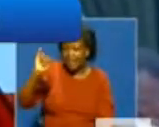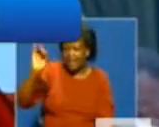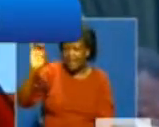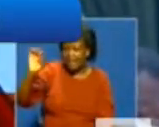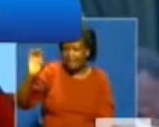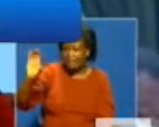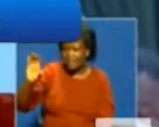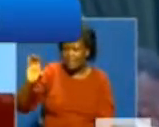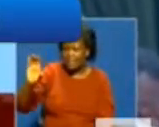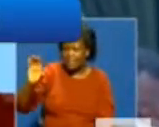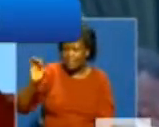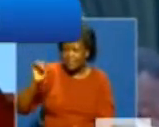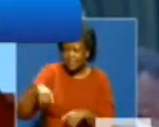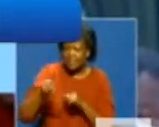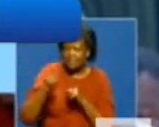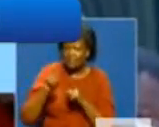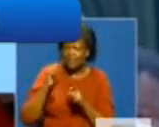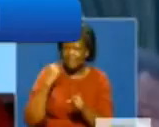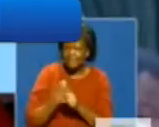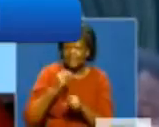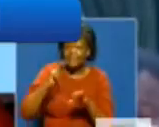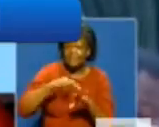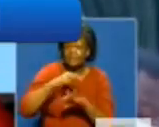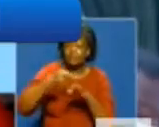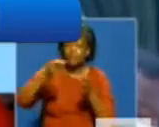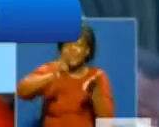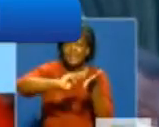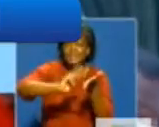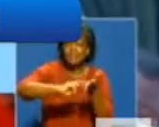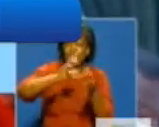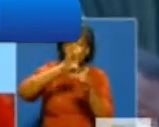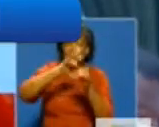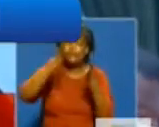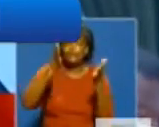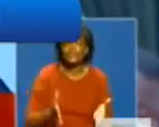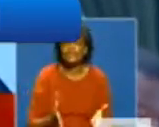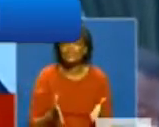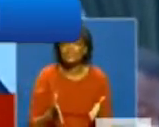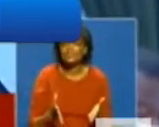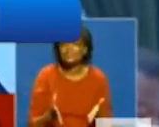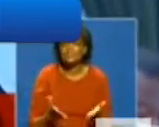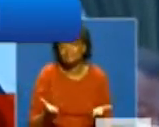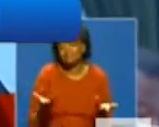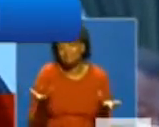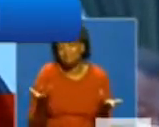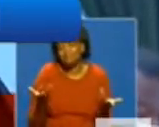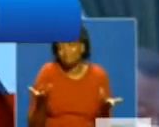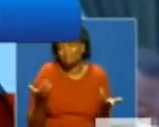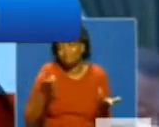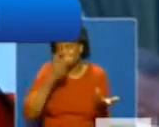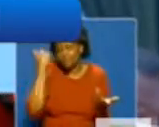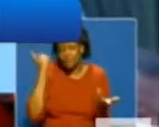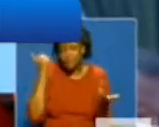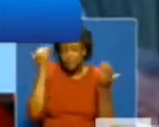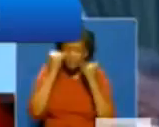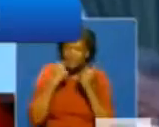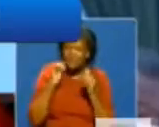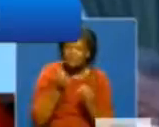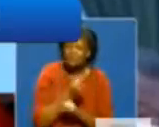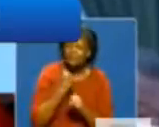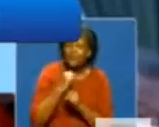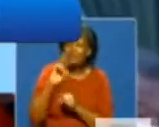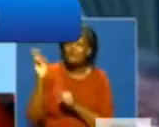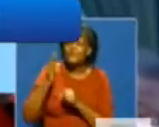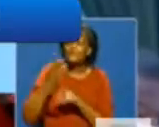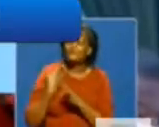has undertaken national registration of voters, because the court finds that you cannot do a referendum before